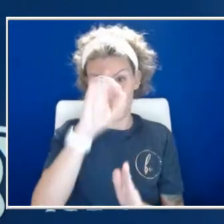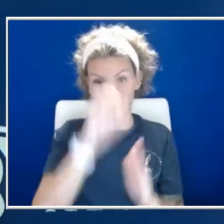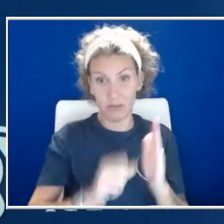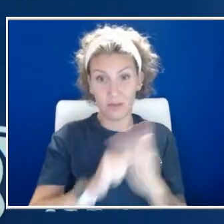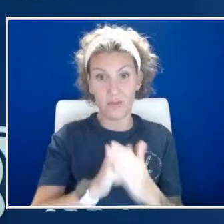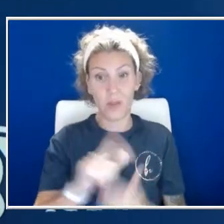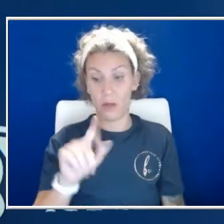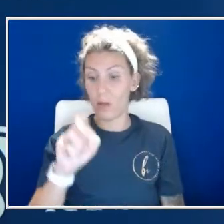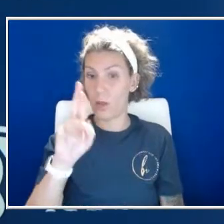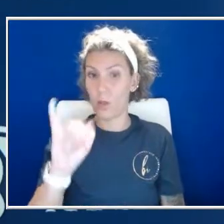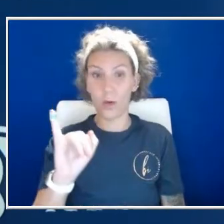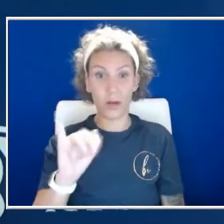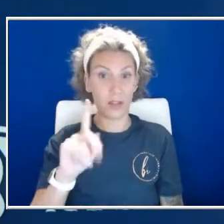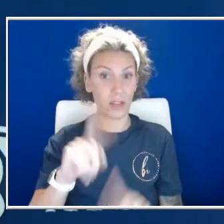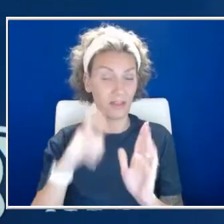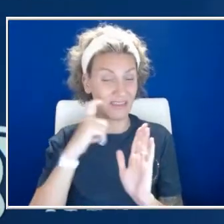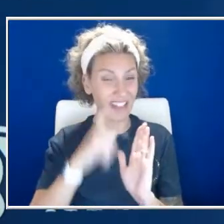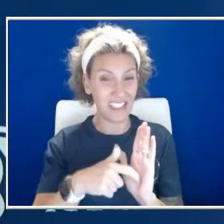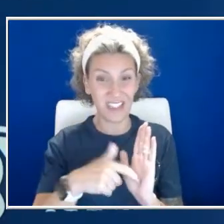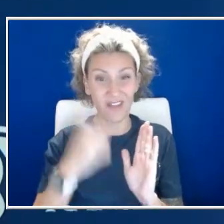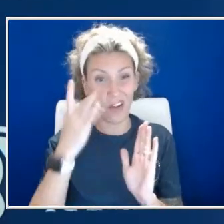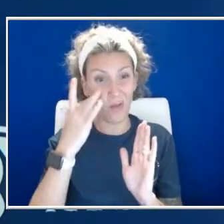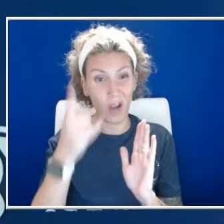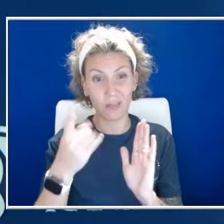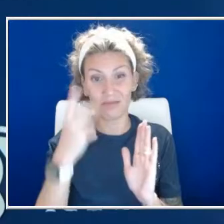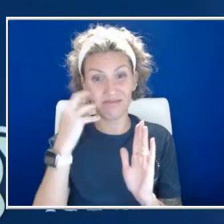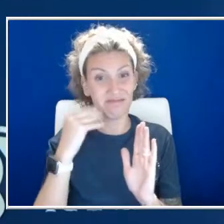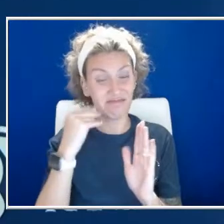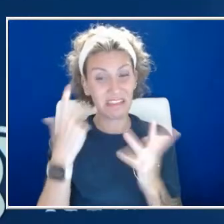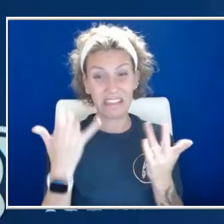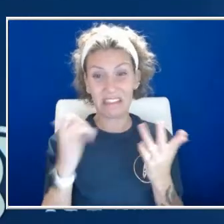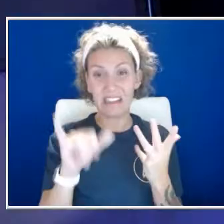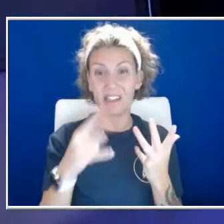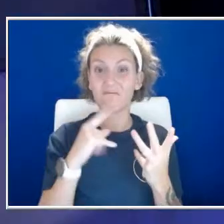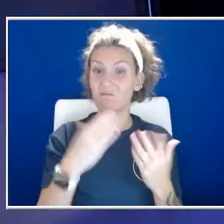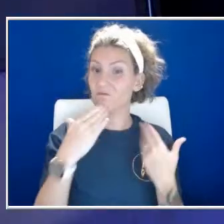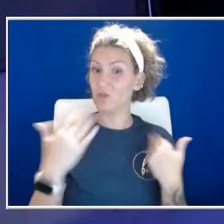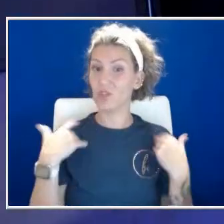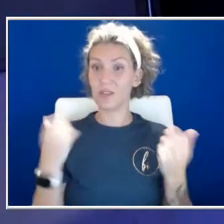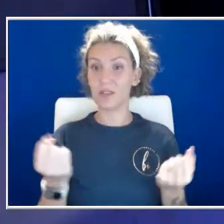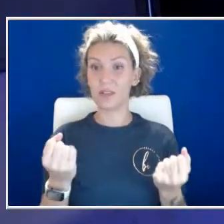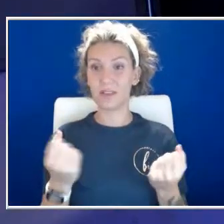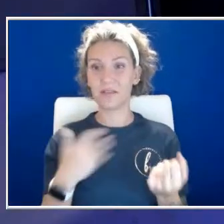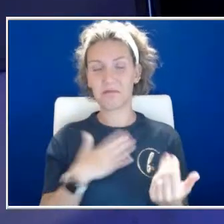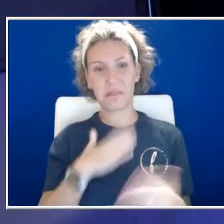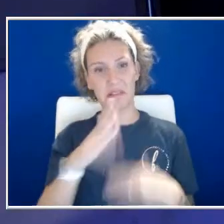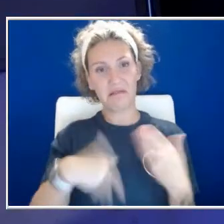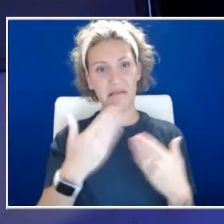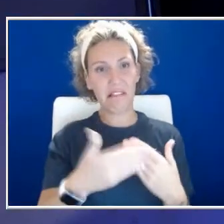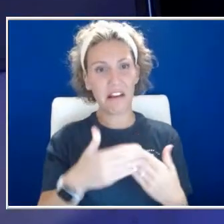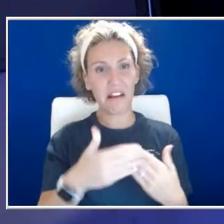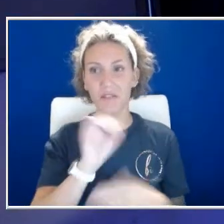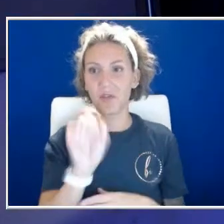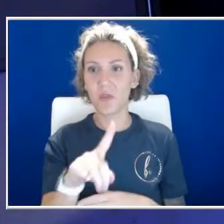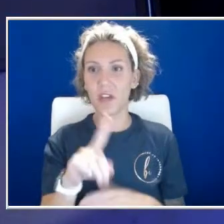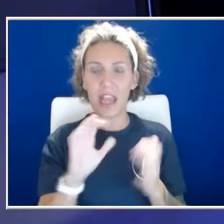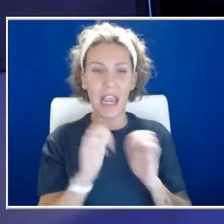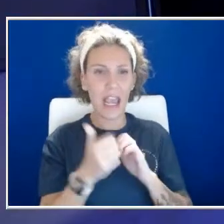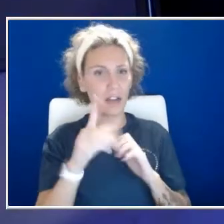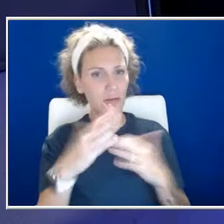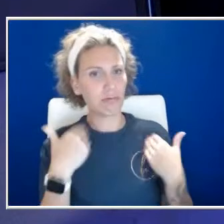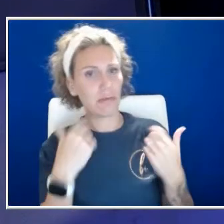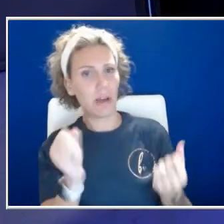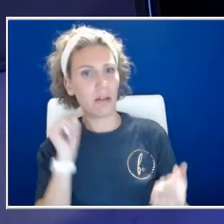not identify why she experienced this. She was in good health. That was my next question. Yeah. How had your health been up until then?